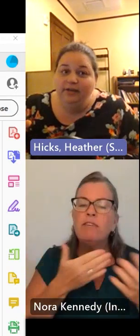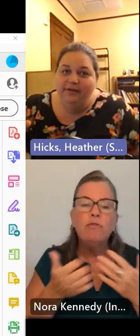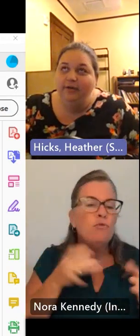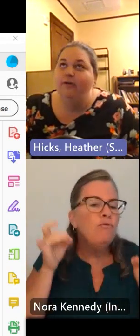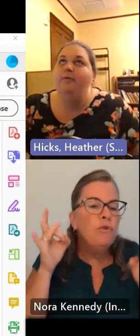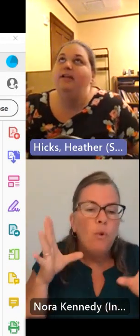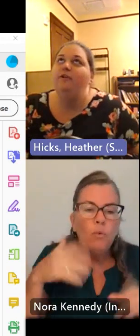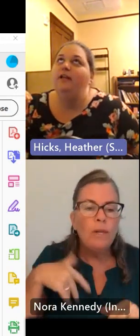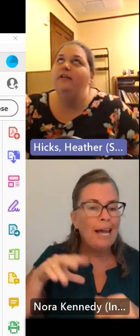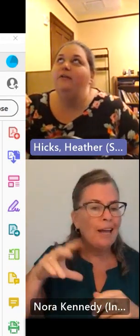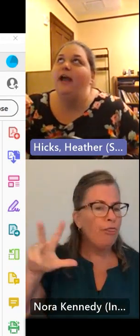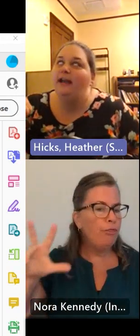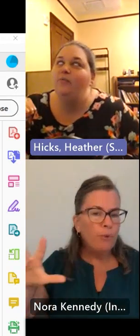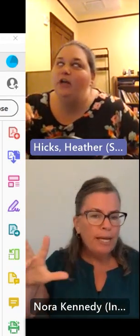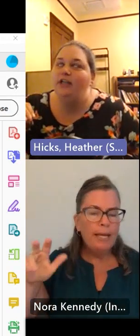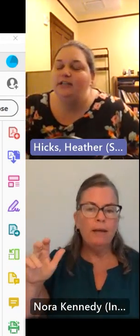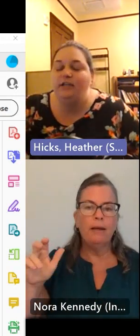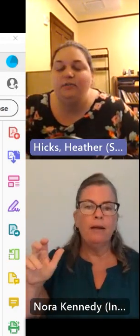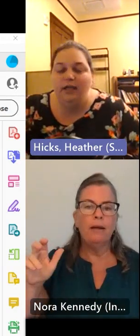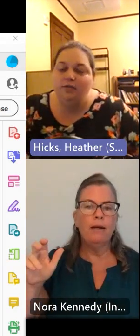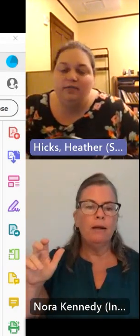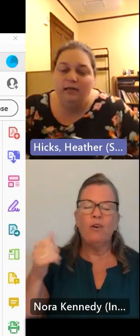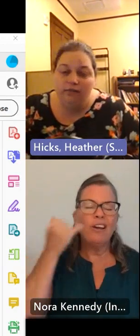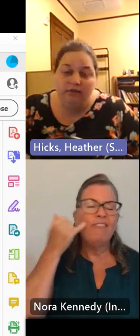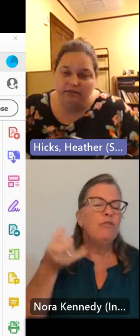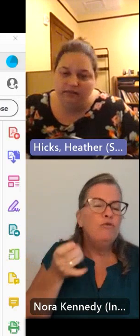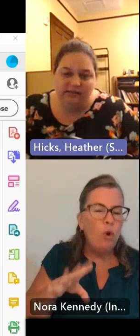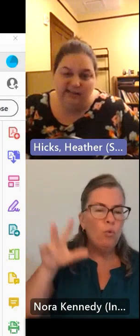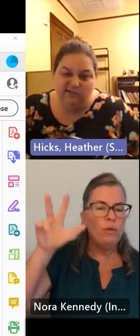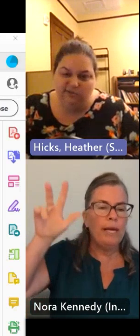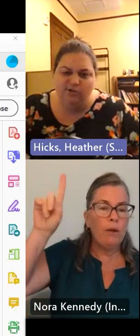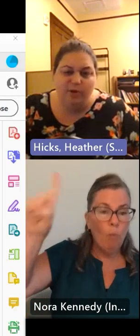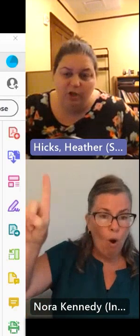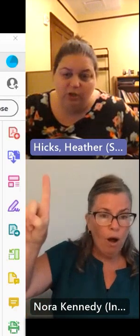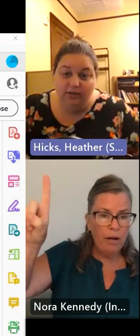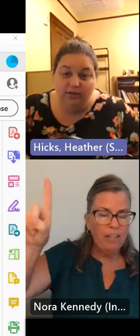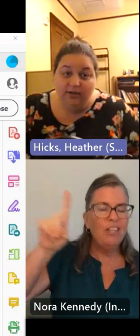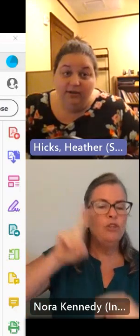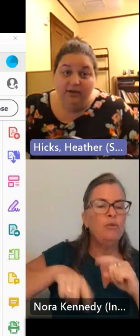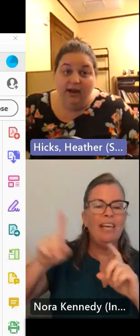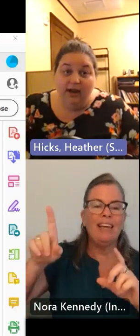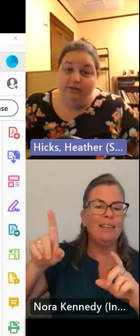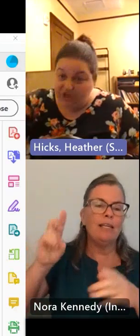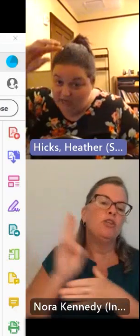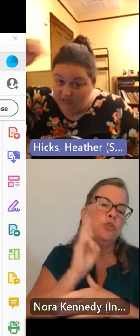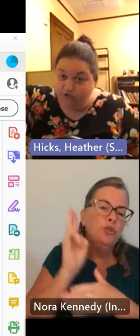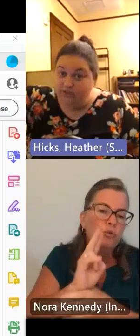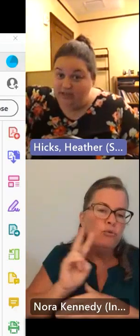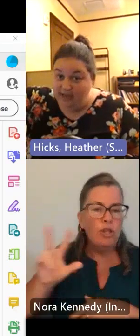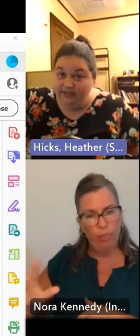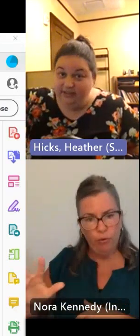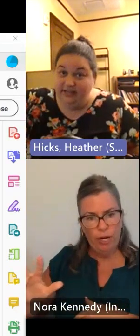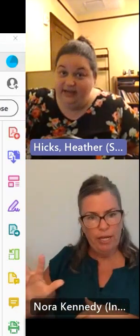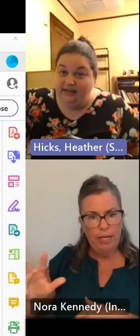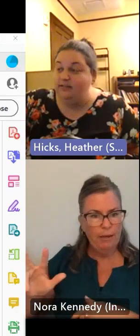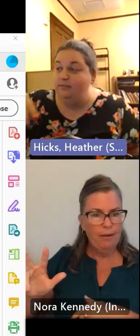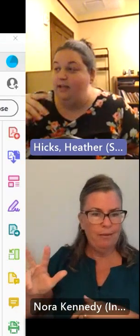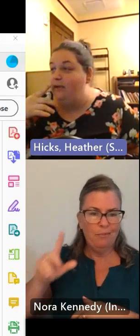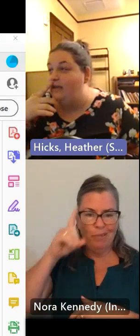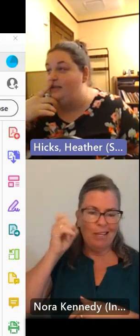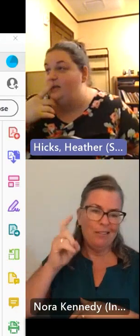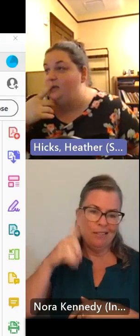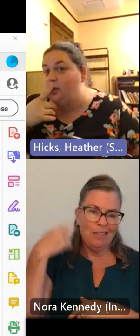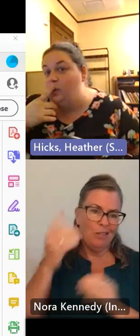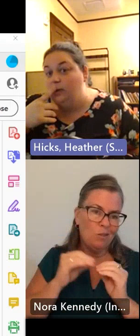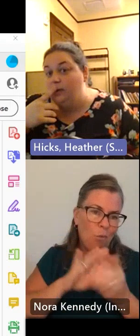like, or I mean, if you don't like heading 1 looks like, you can't use heading 3 just because it's nicer or smaller. Either change your styles and settings to